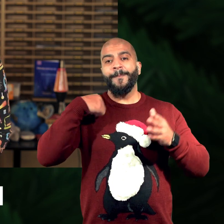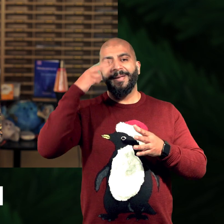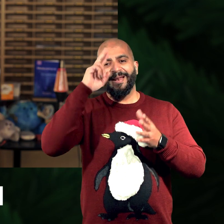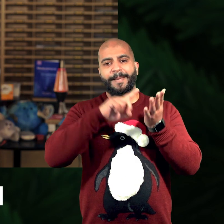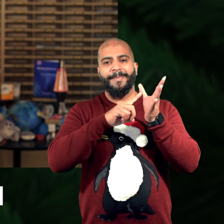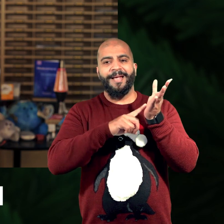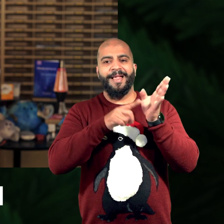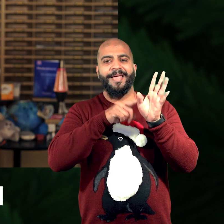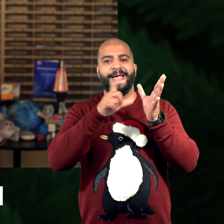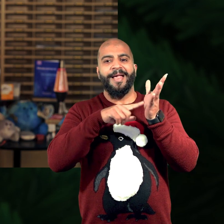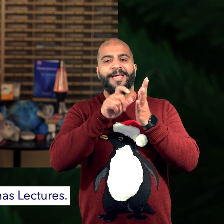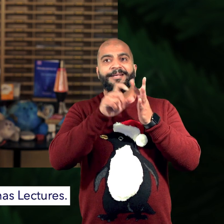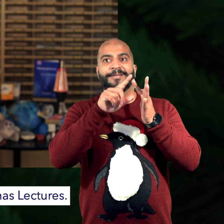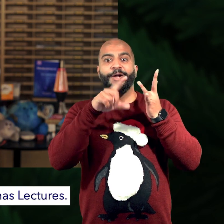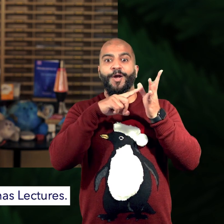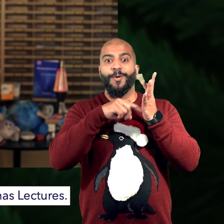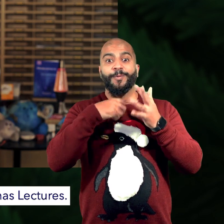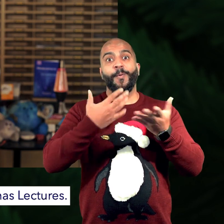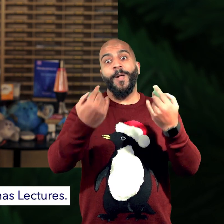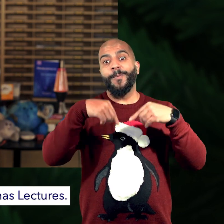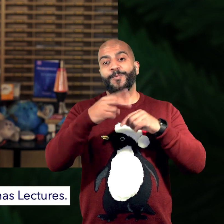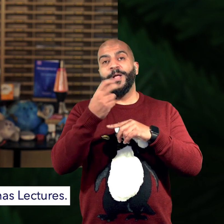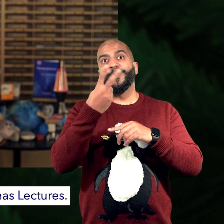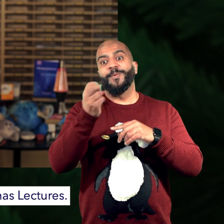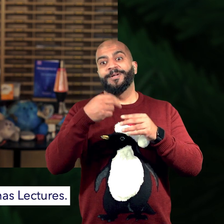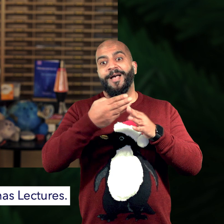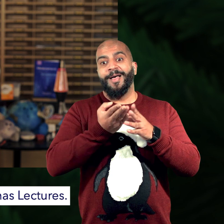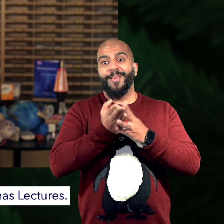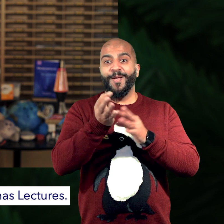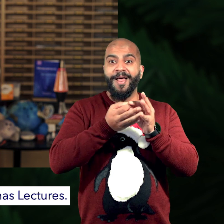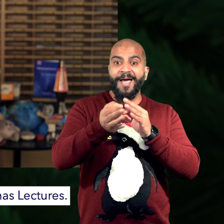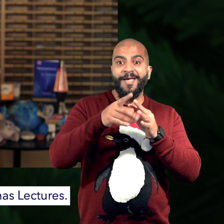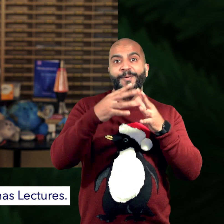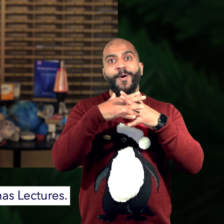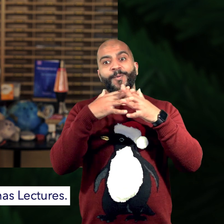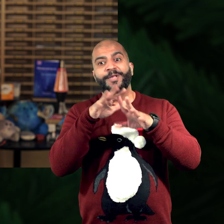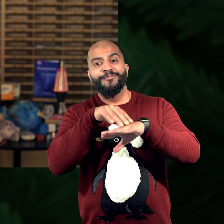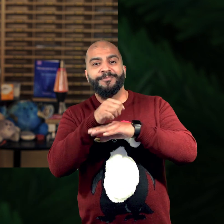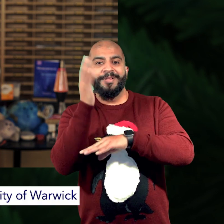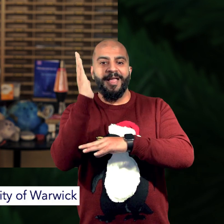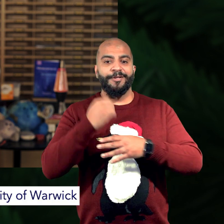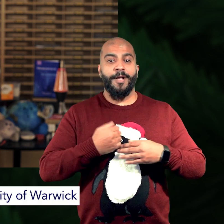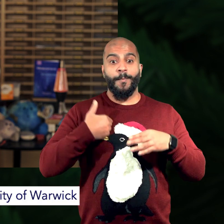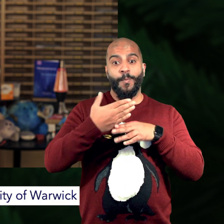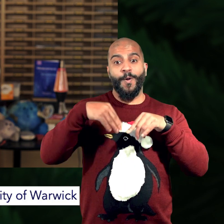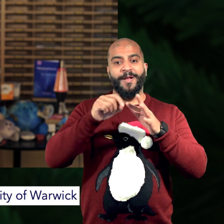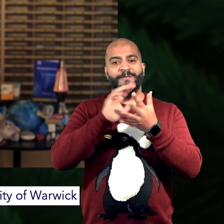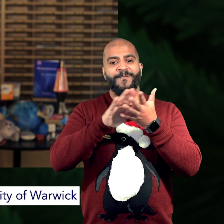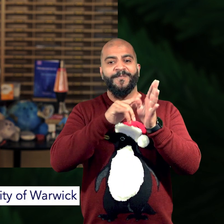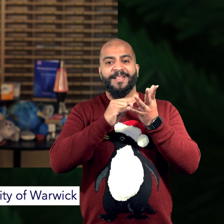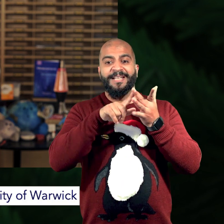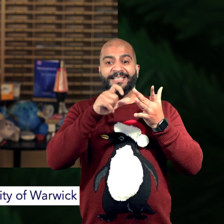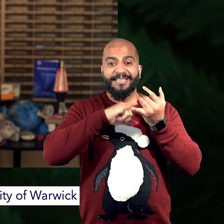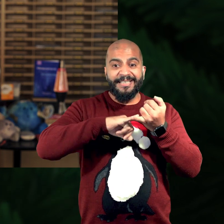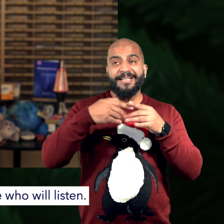Hello, my name is Ali Caldicote. Welcome to the 2020 online Warwick Christmas Lectures. I work in the physics department at